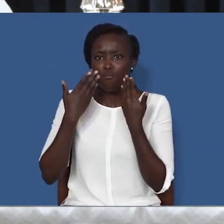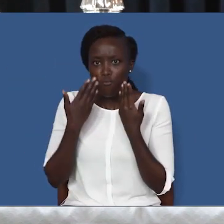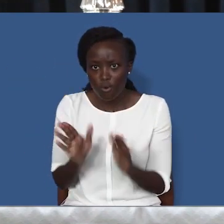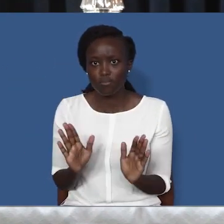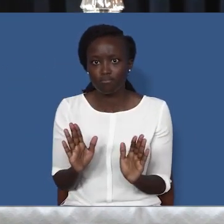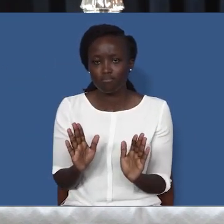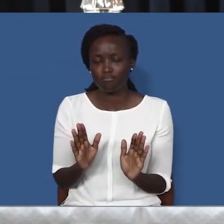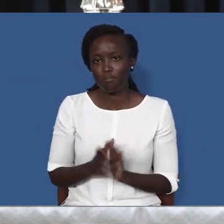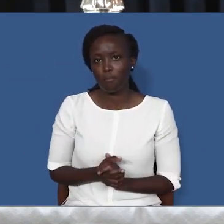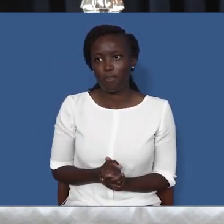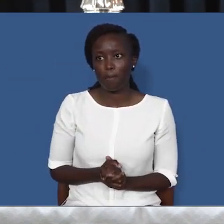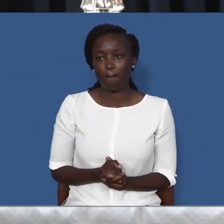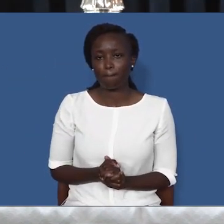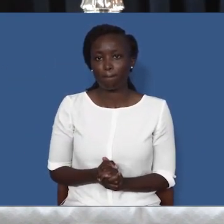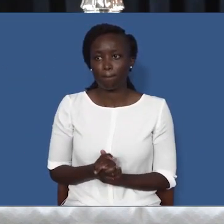complete.